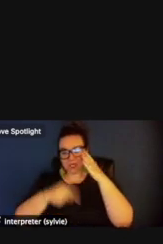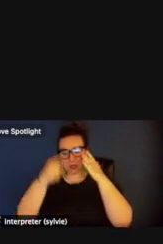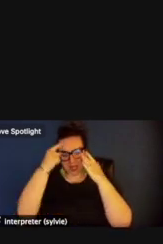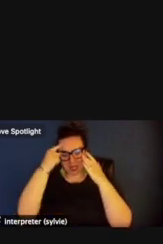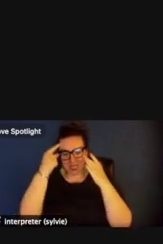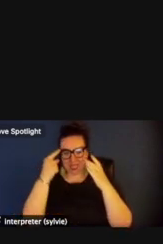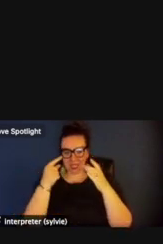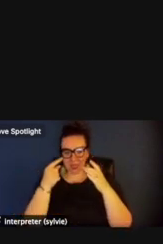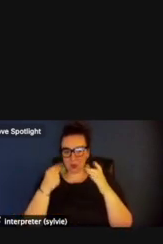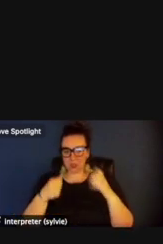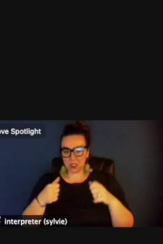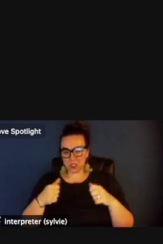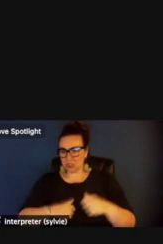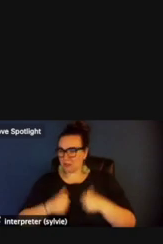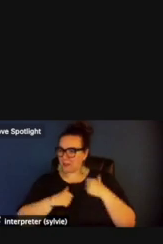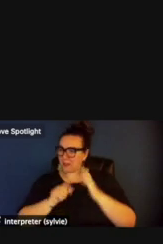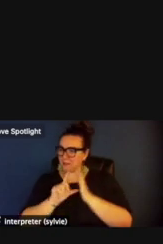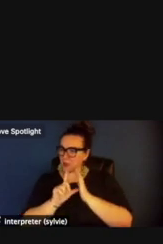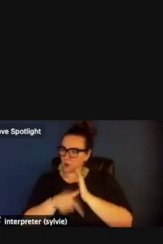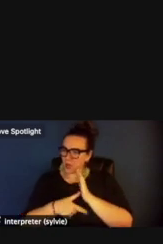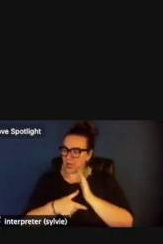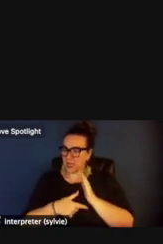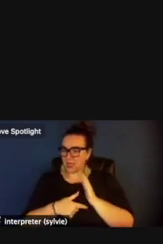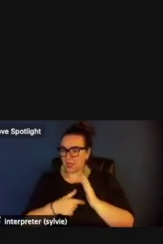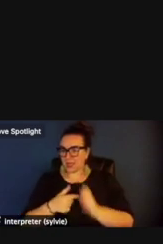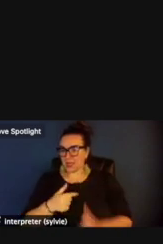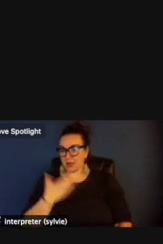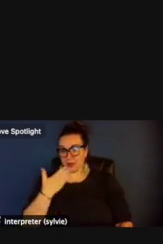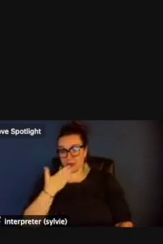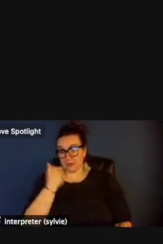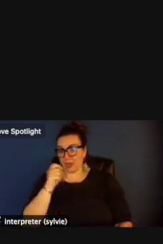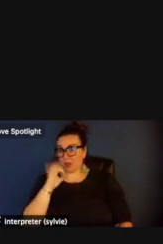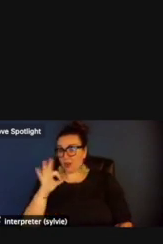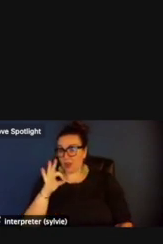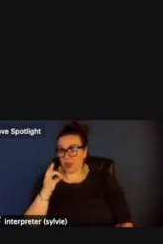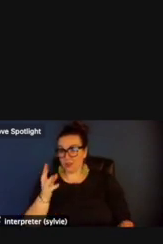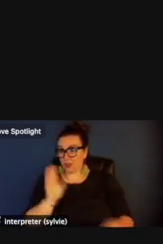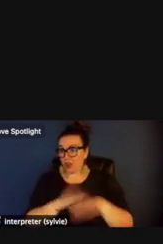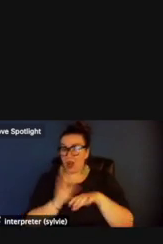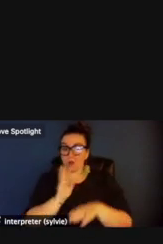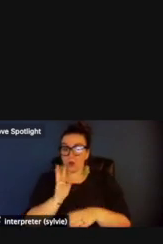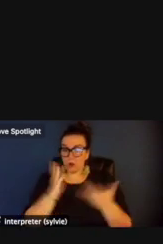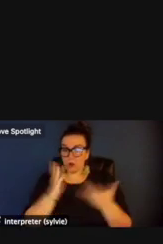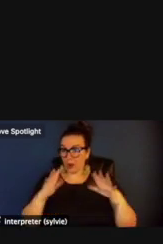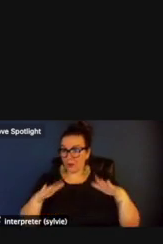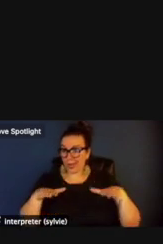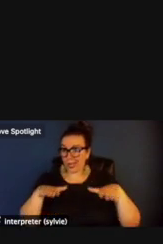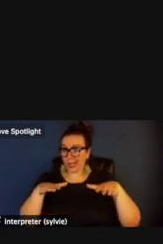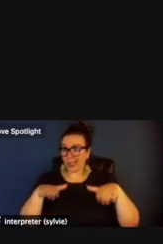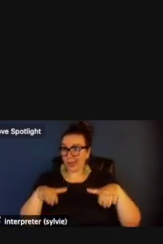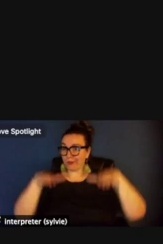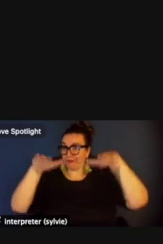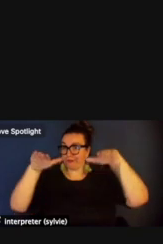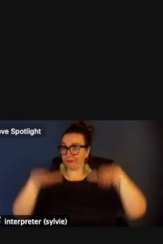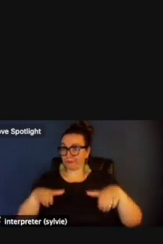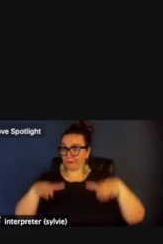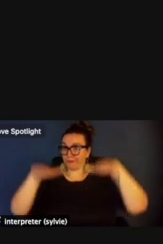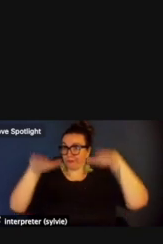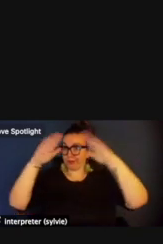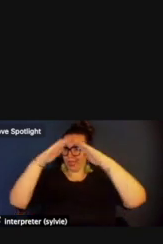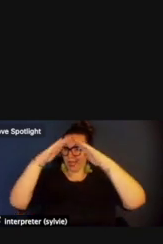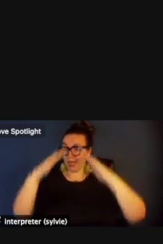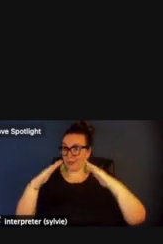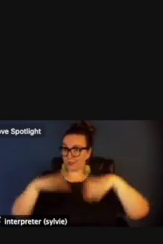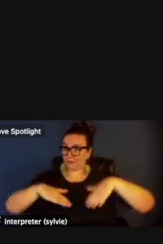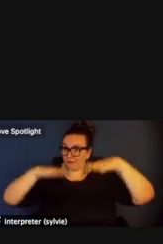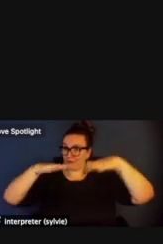quite a while. They're probably better off with the fact that they're That's houseboats what I'm thinking. Already. Yeah. Oh, yeah, they'll go up and down. It might be a solution. Yeah.